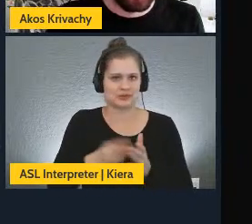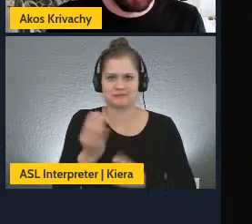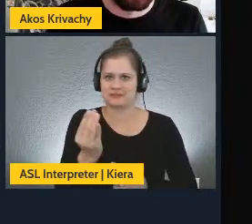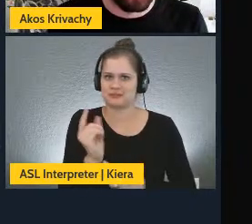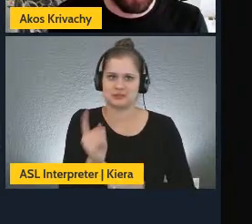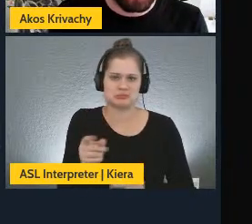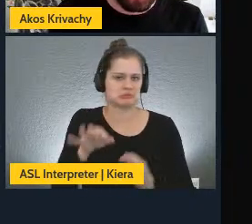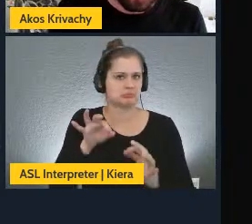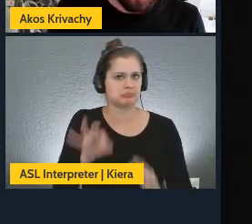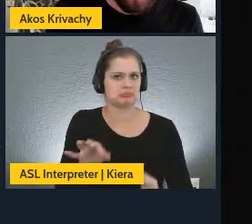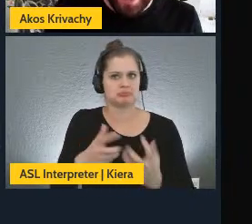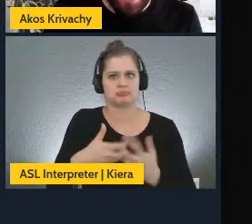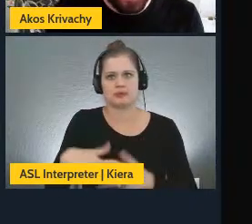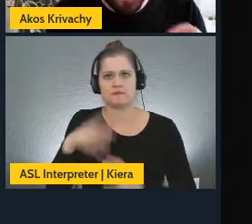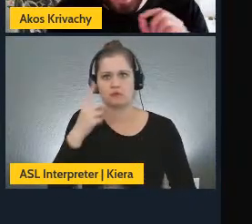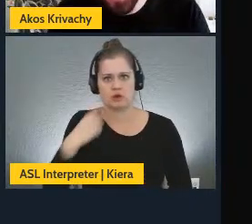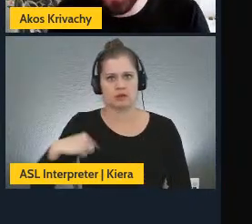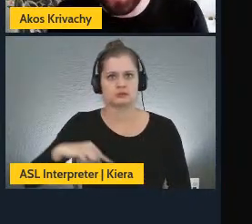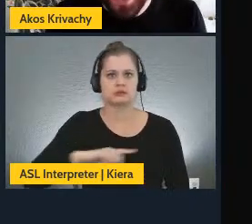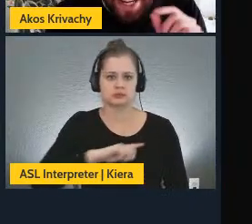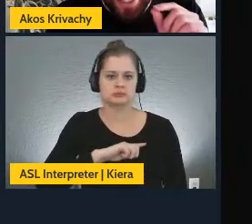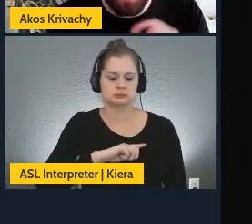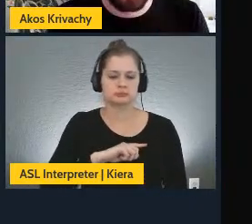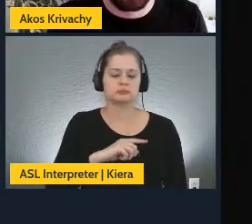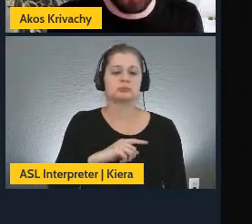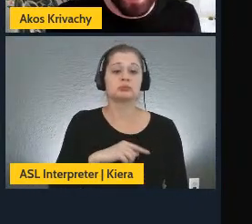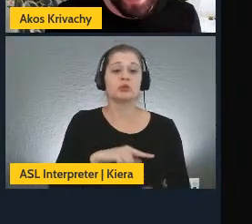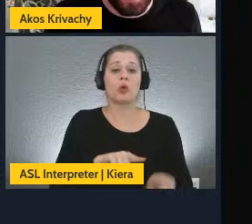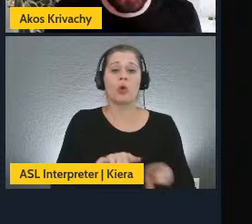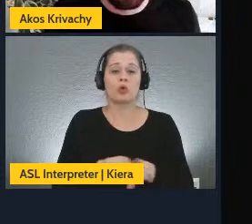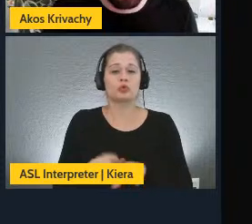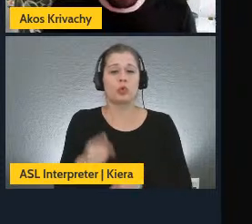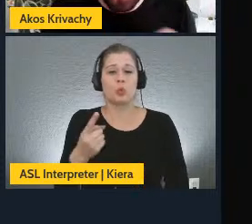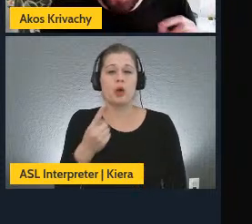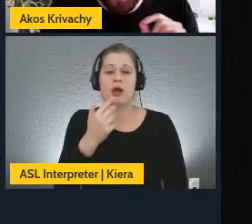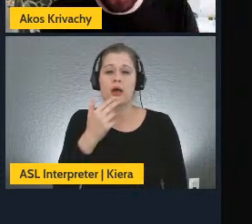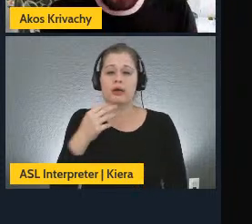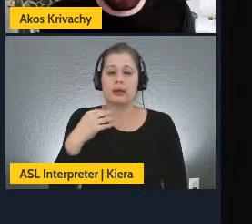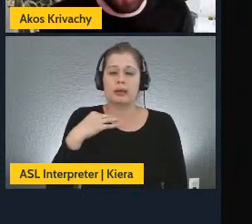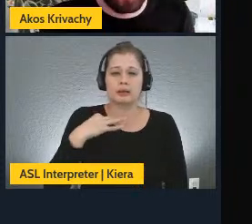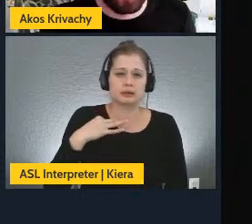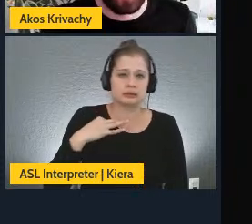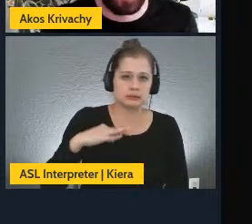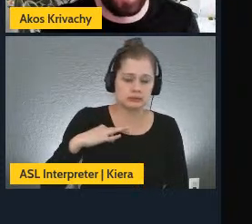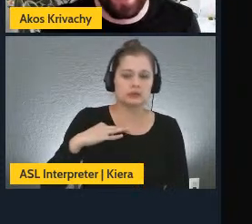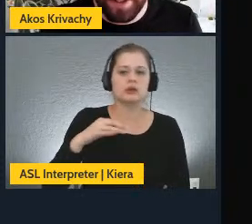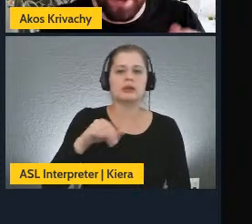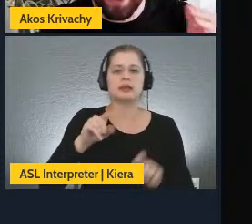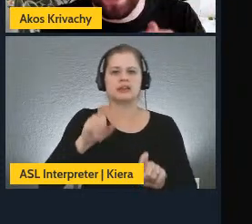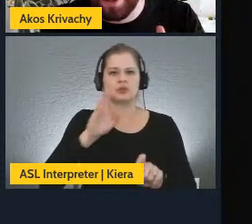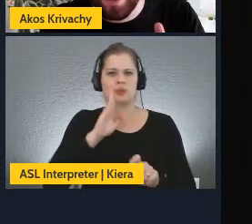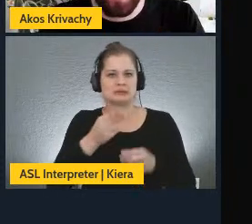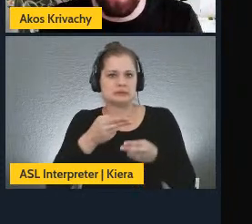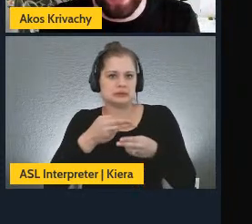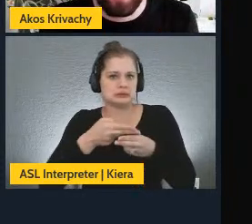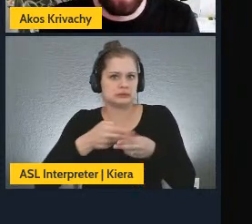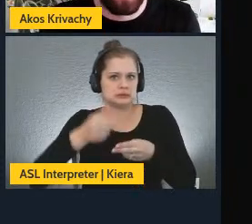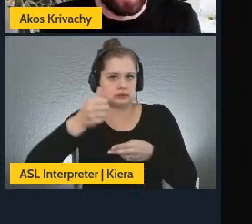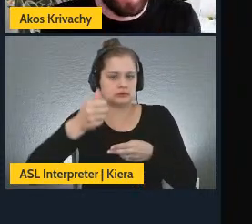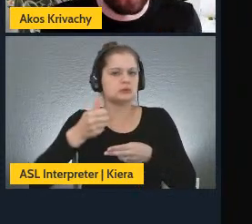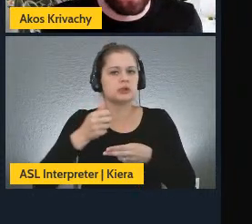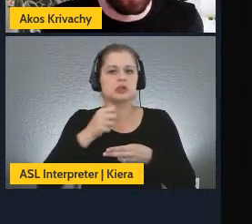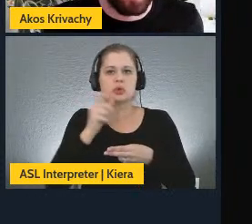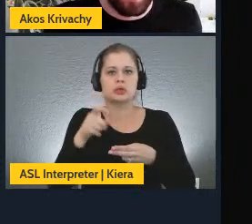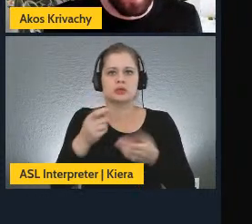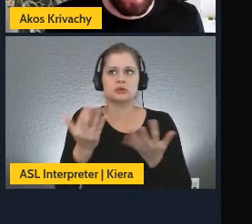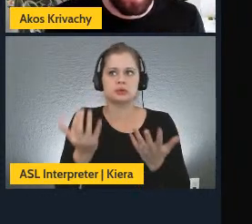fine for us. And also the other tiny benefit is the tests run slightly quicker because they don't need to wait for